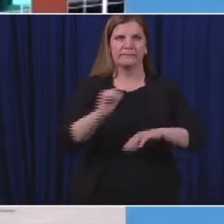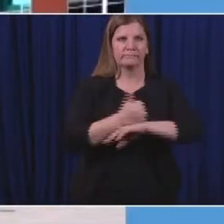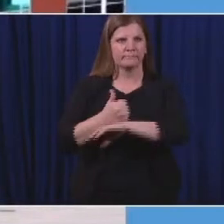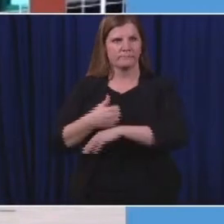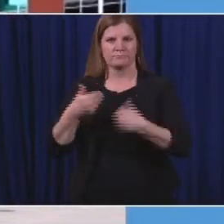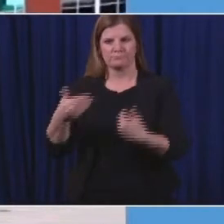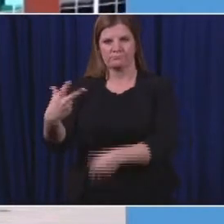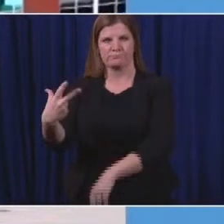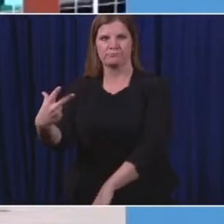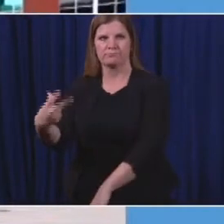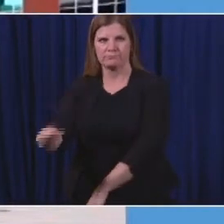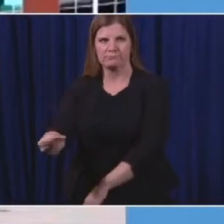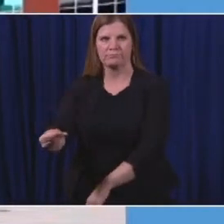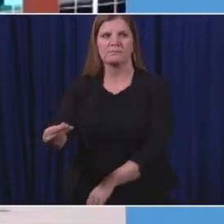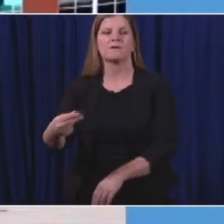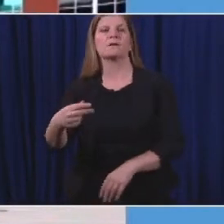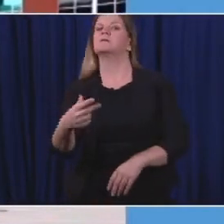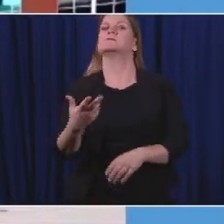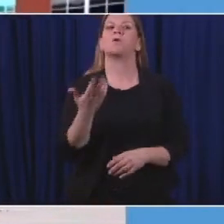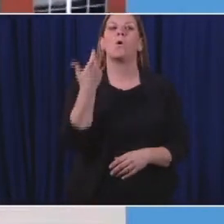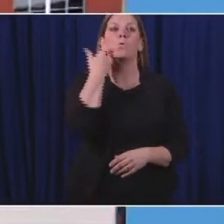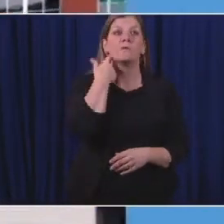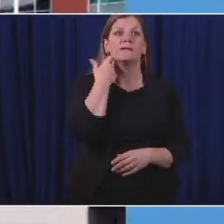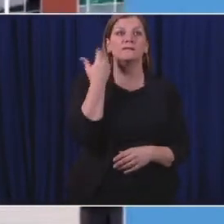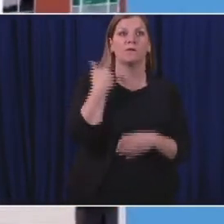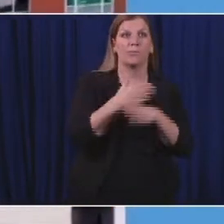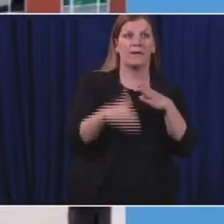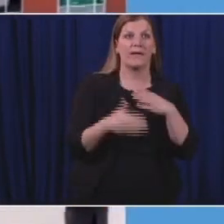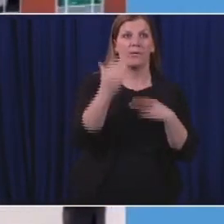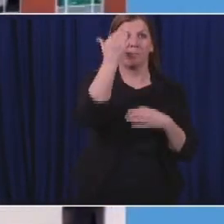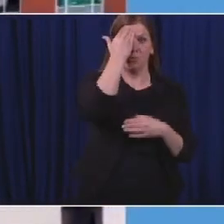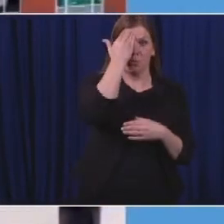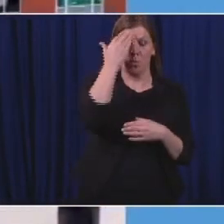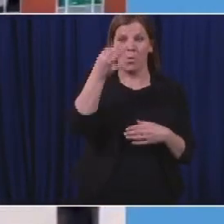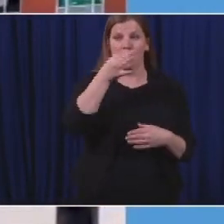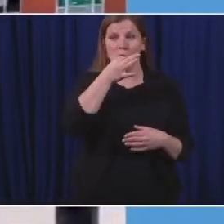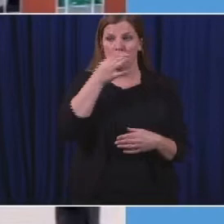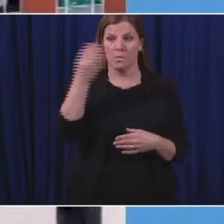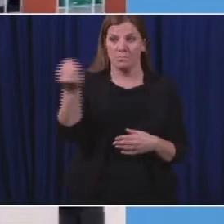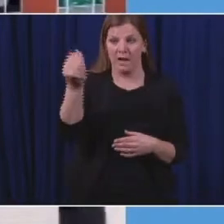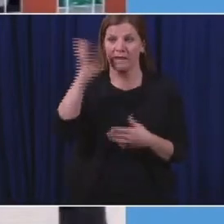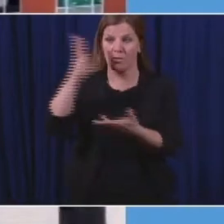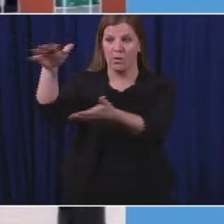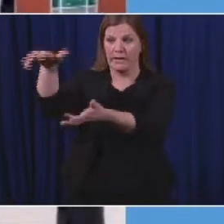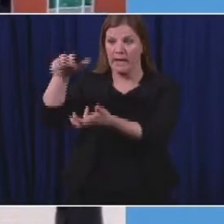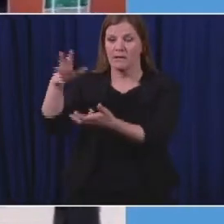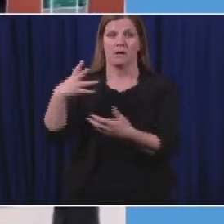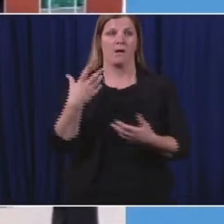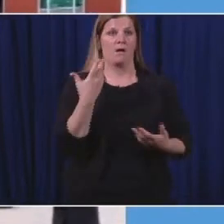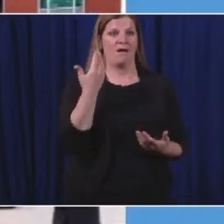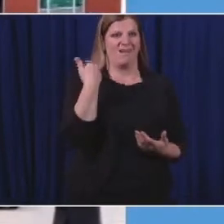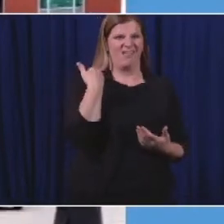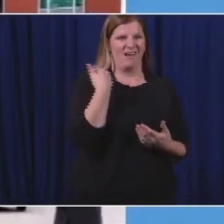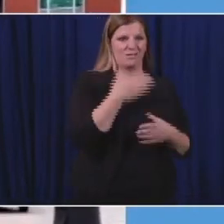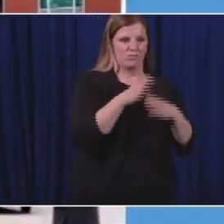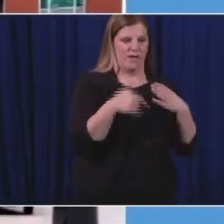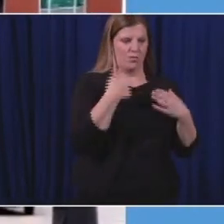found out over the weekend that we were getting vaccine today to do a dry run of a group of individuals from our